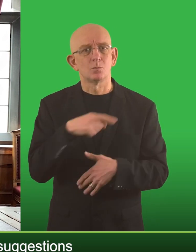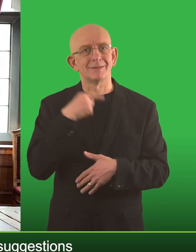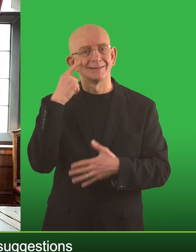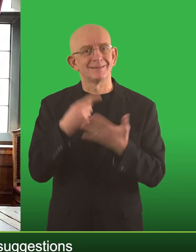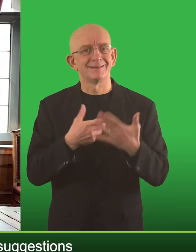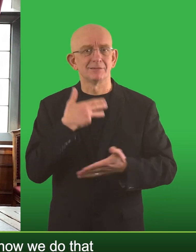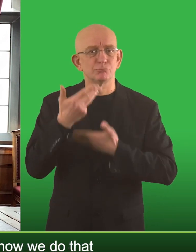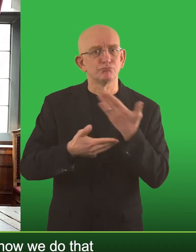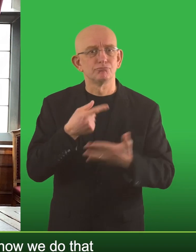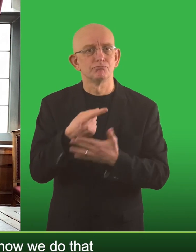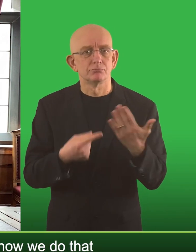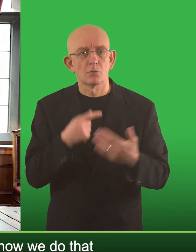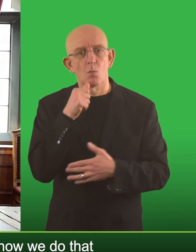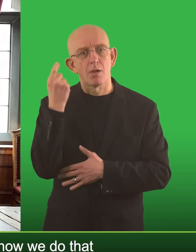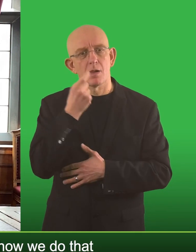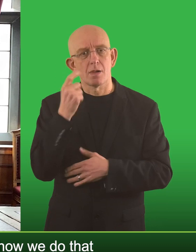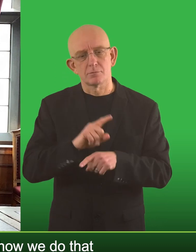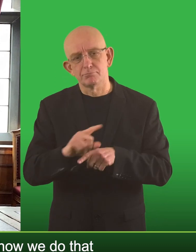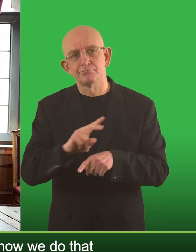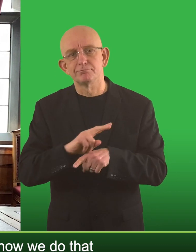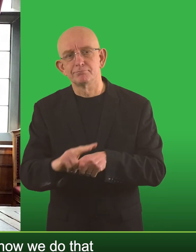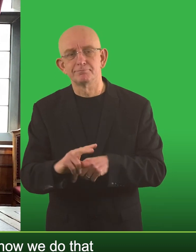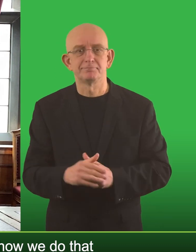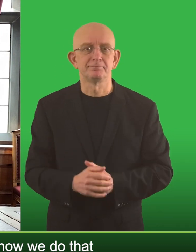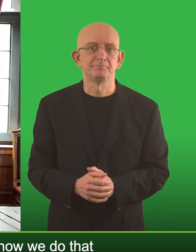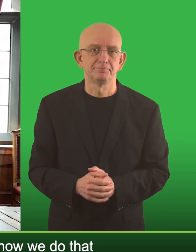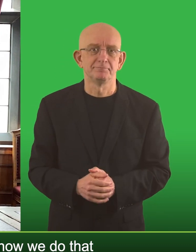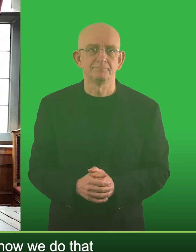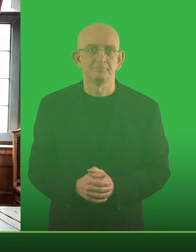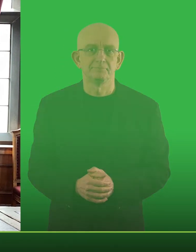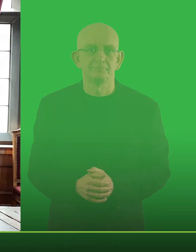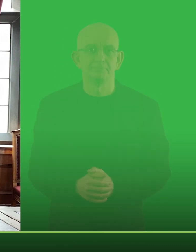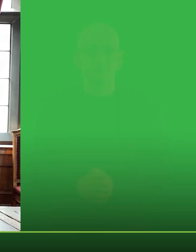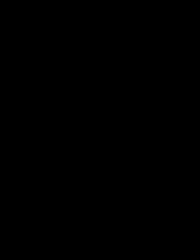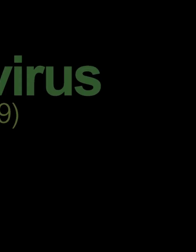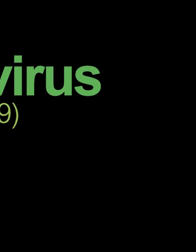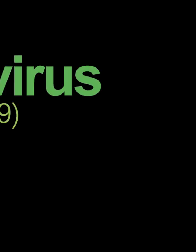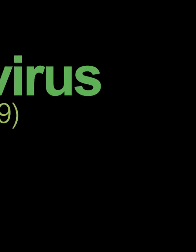things that we might need to cover. I shall give some thought to that, how we do that over the next couple of weeks.